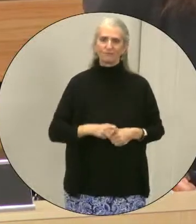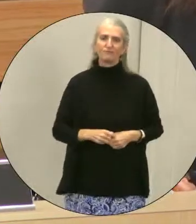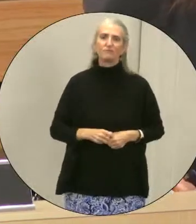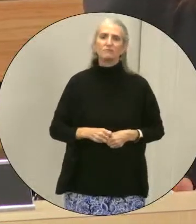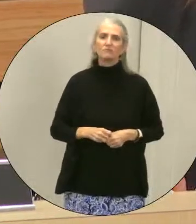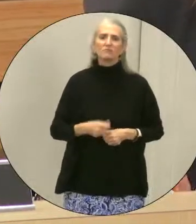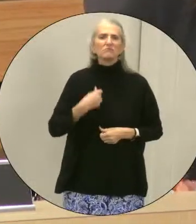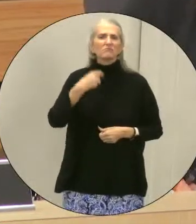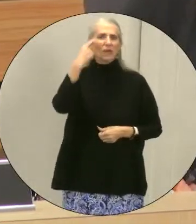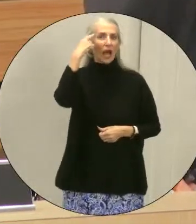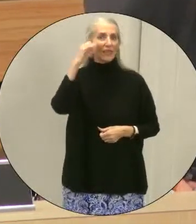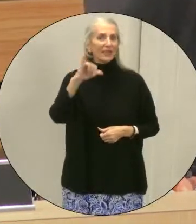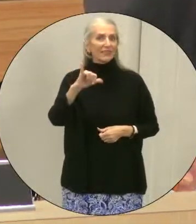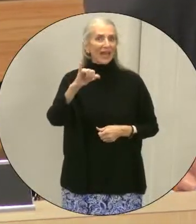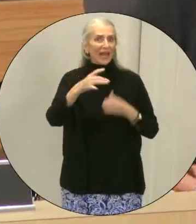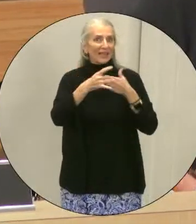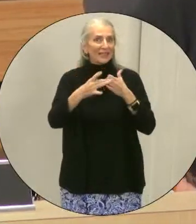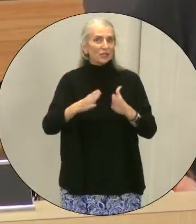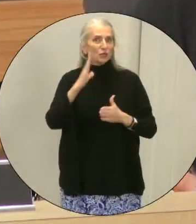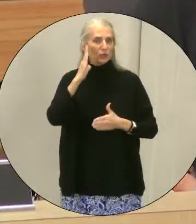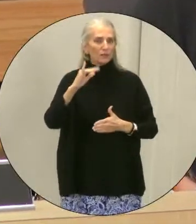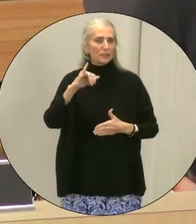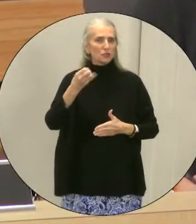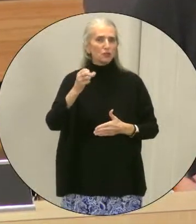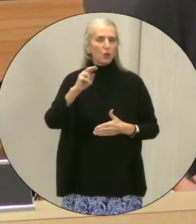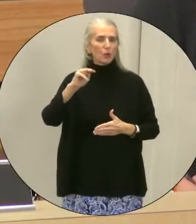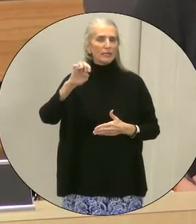I think that leader is going to be Joni Ebert.